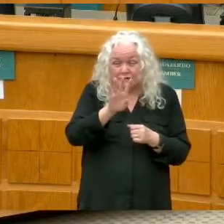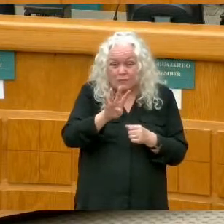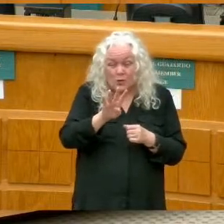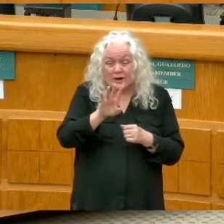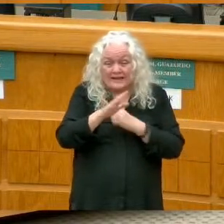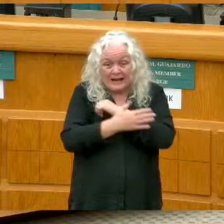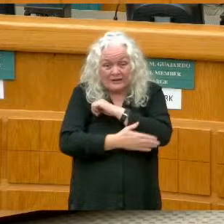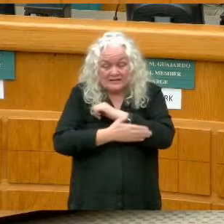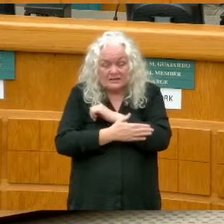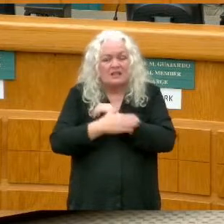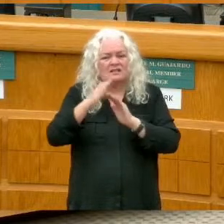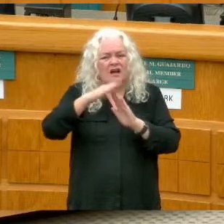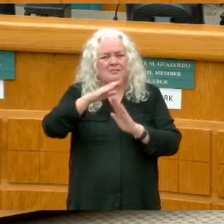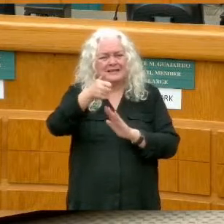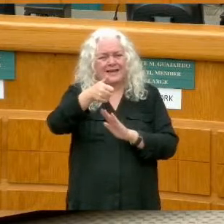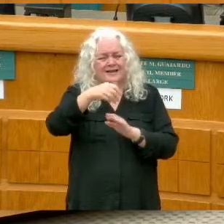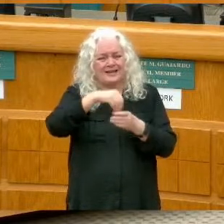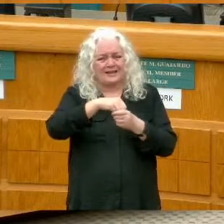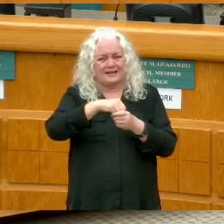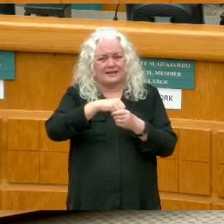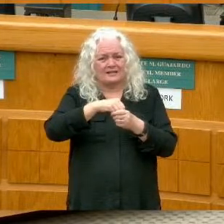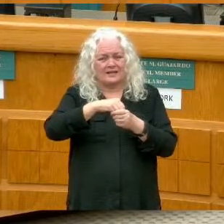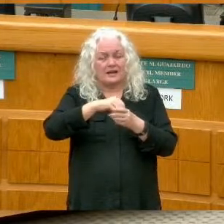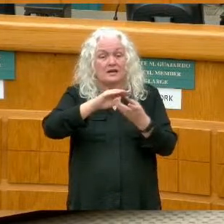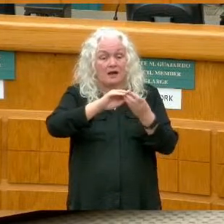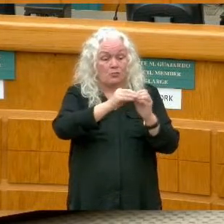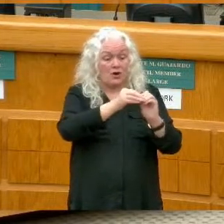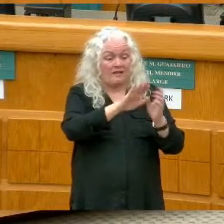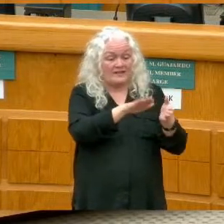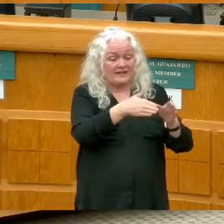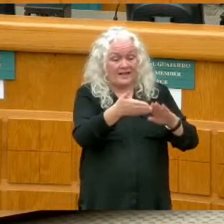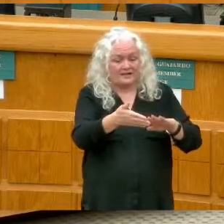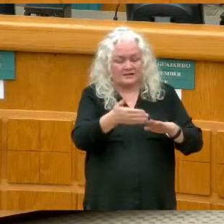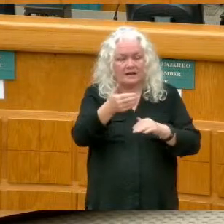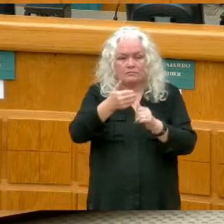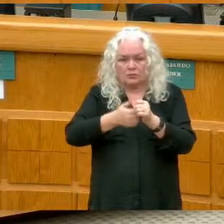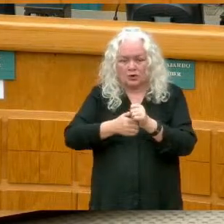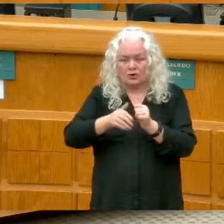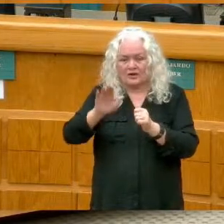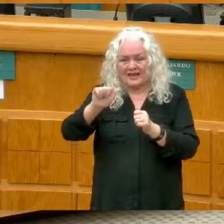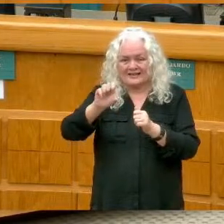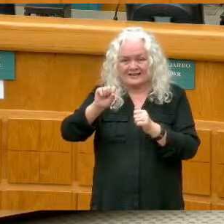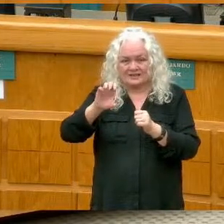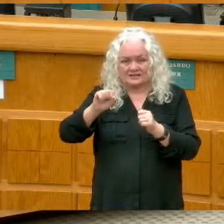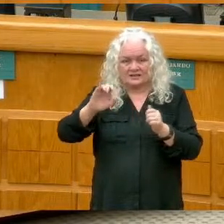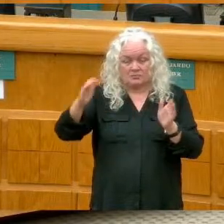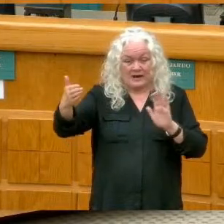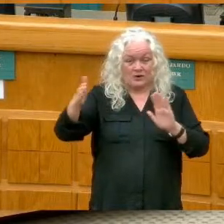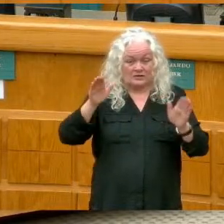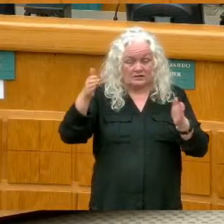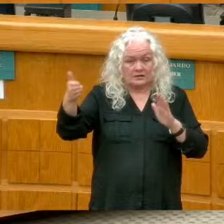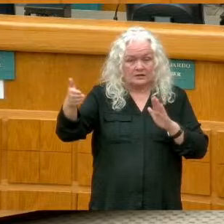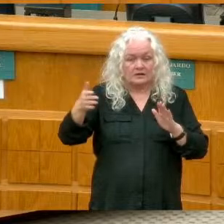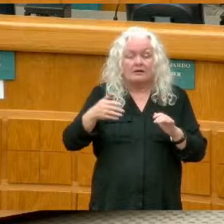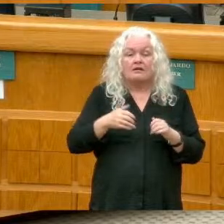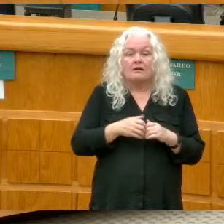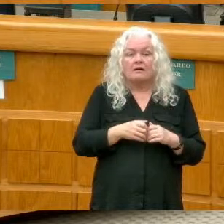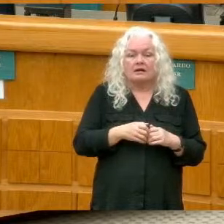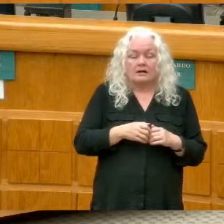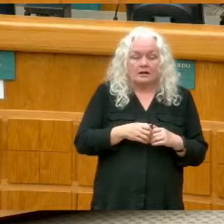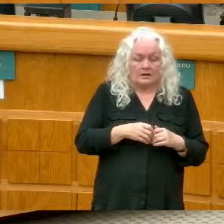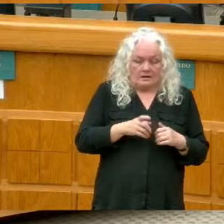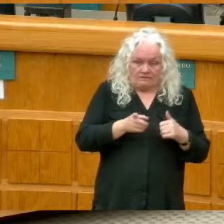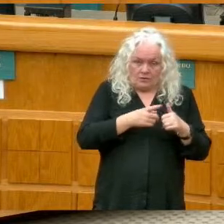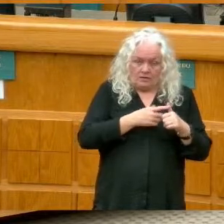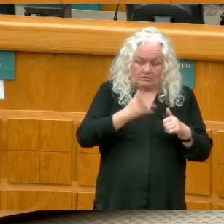in the top 10 in the ratio of deaths per cases. Now, we have gone from number